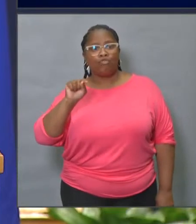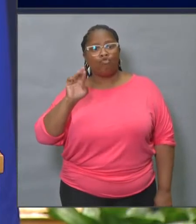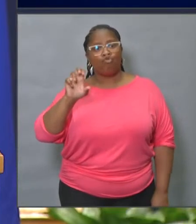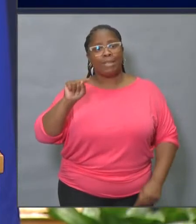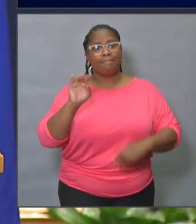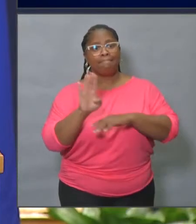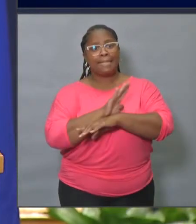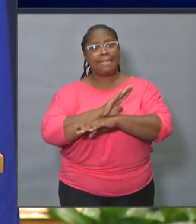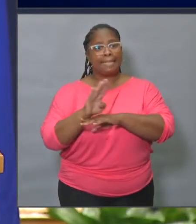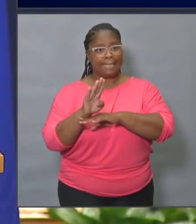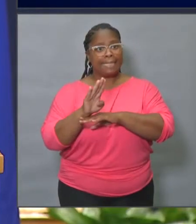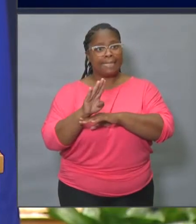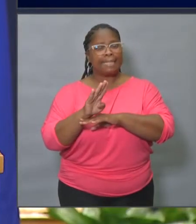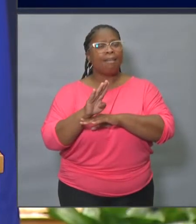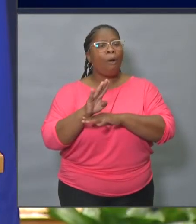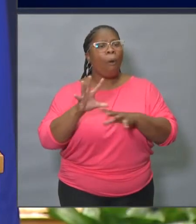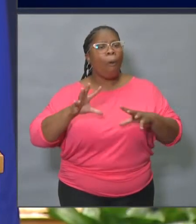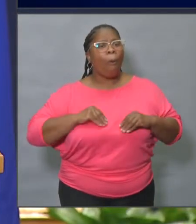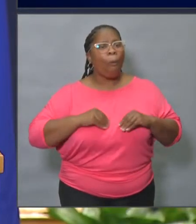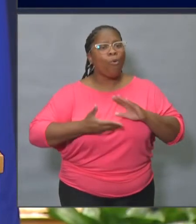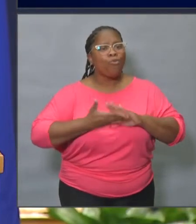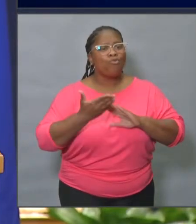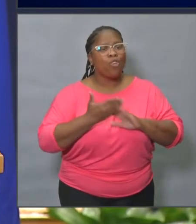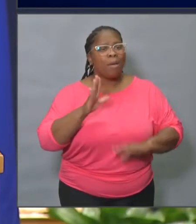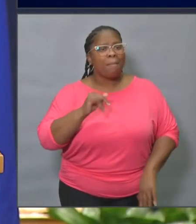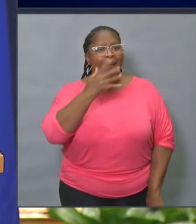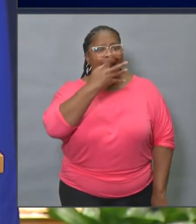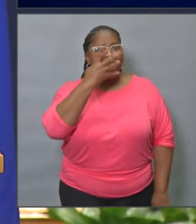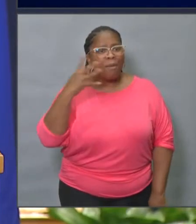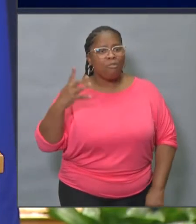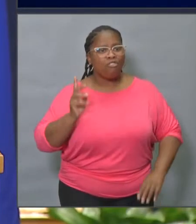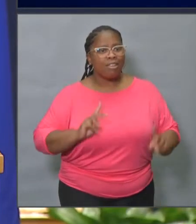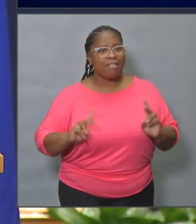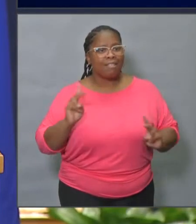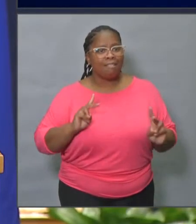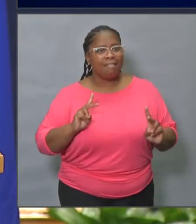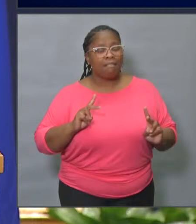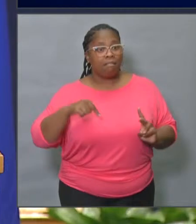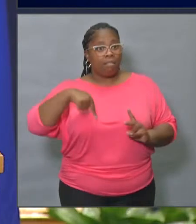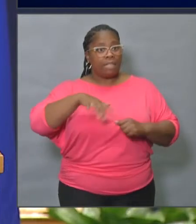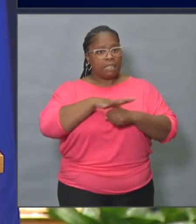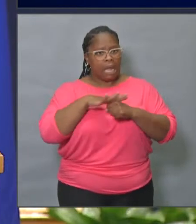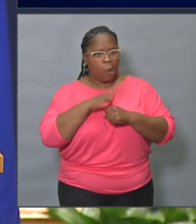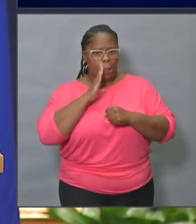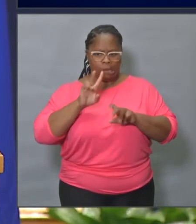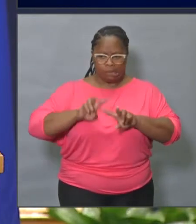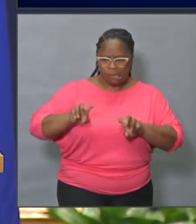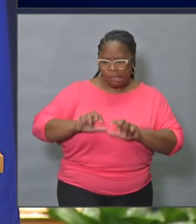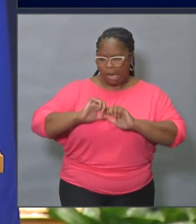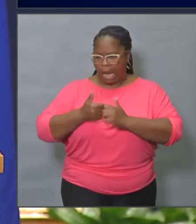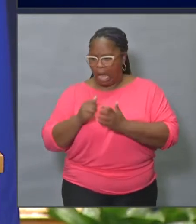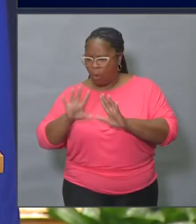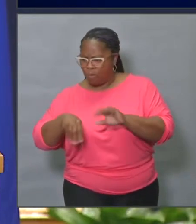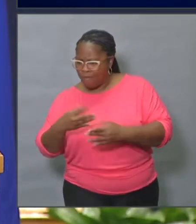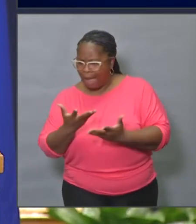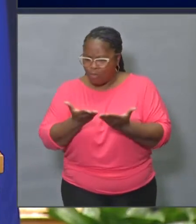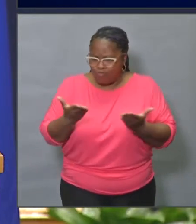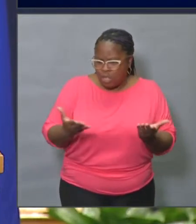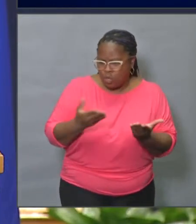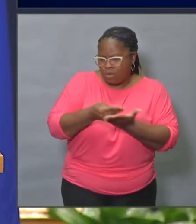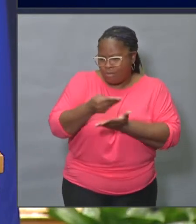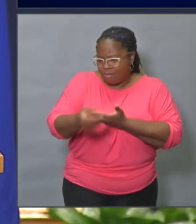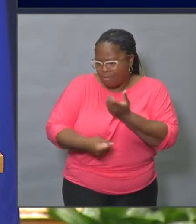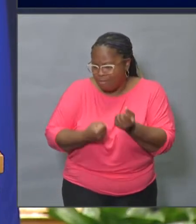run. The county will do what we can to identify resources and aid to our impacted businesses to help them